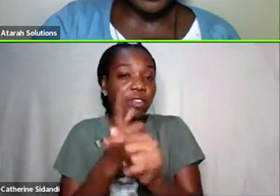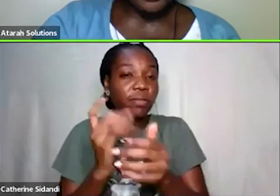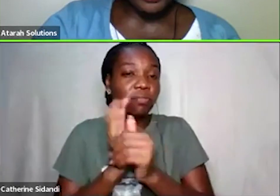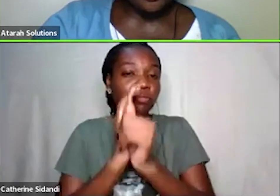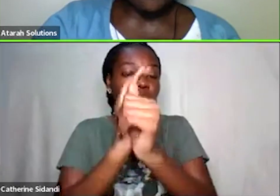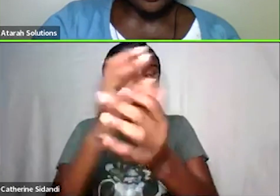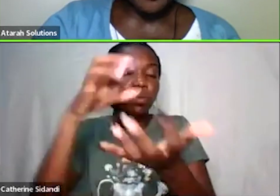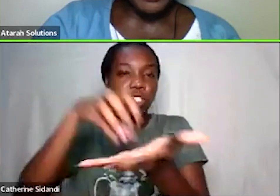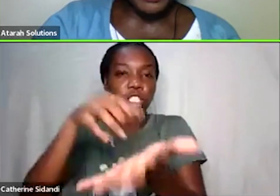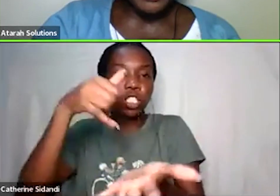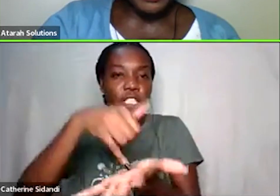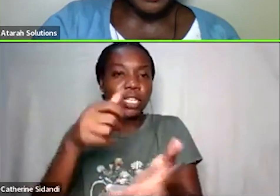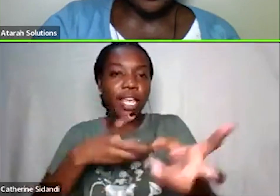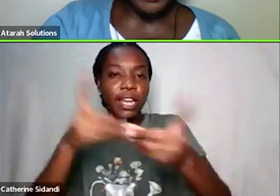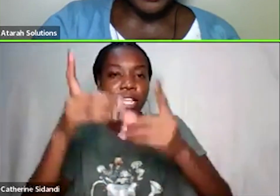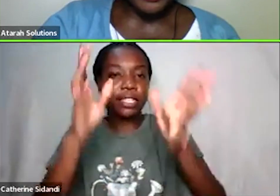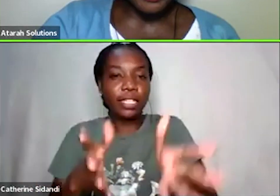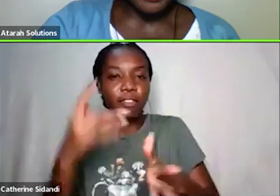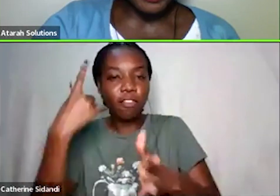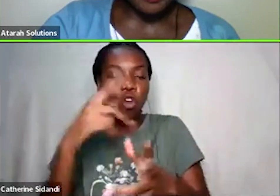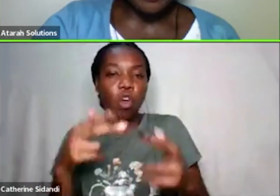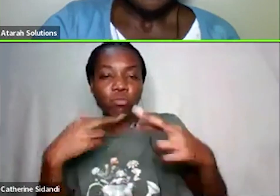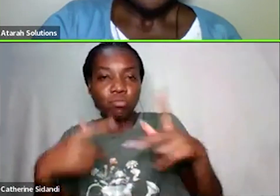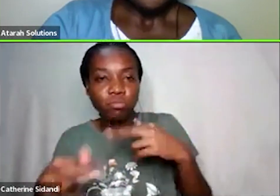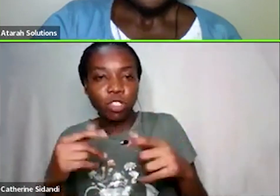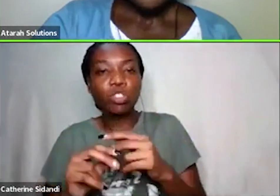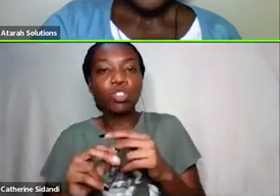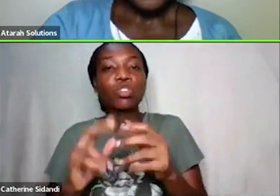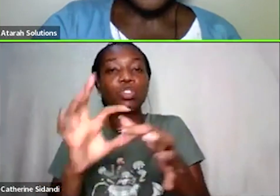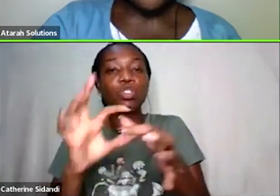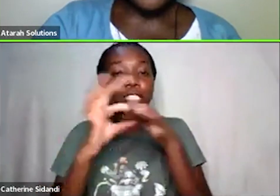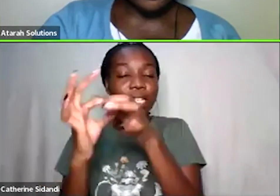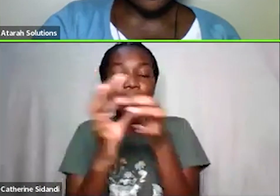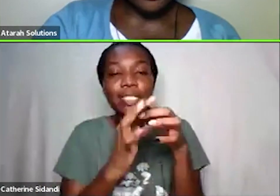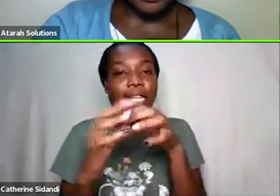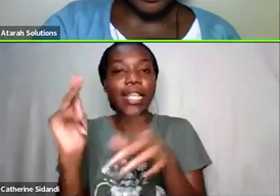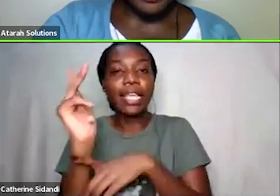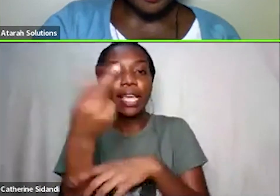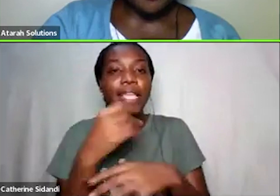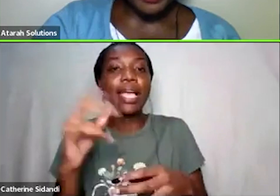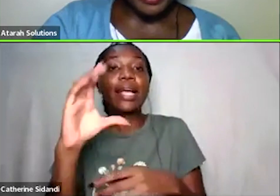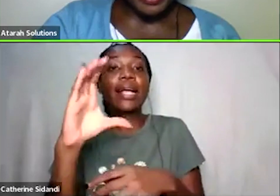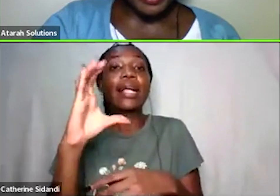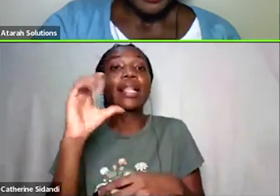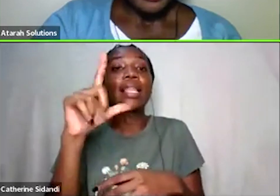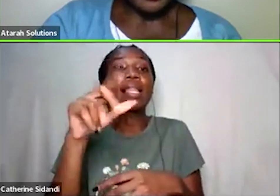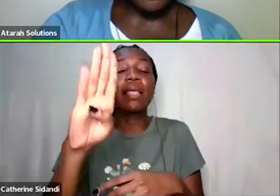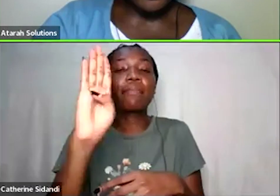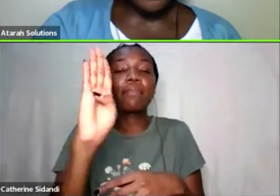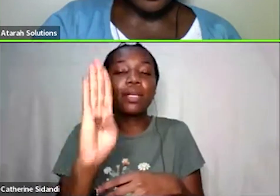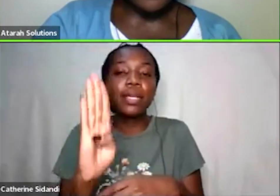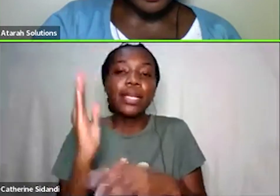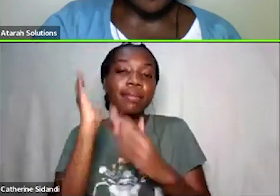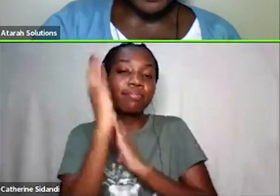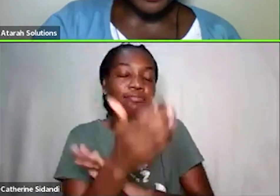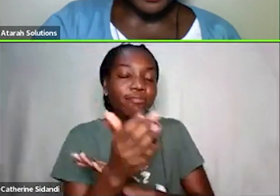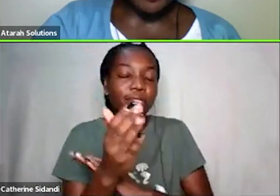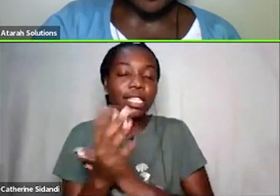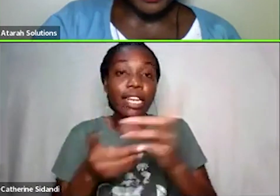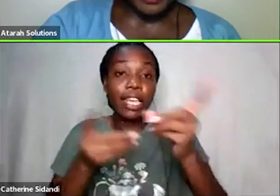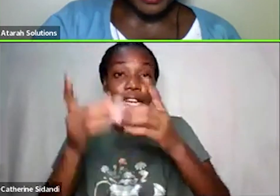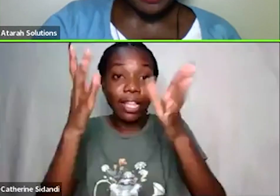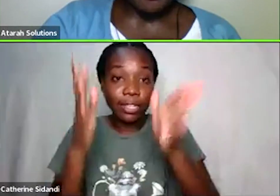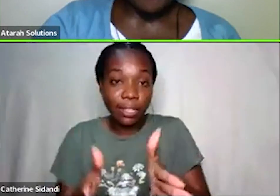director in charge of hospitality at the United Kenya Club, director consultant at BNI, and also served as